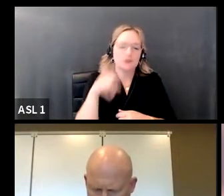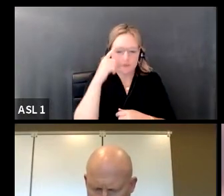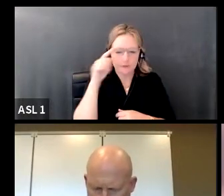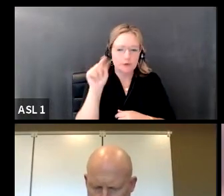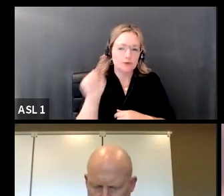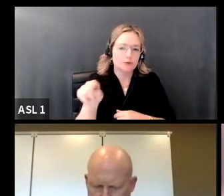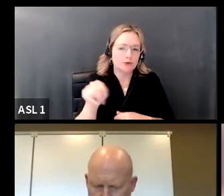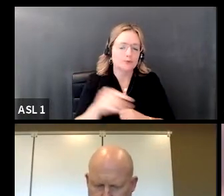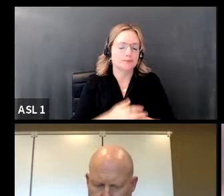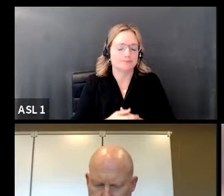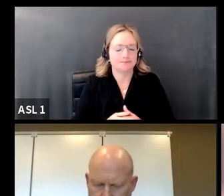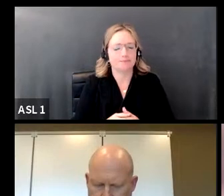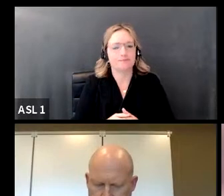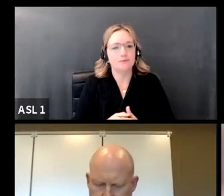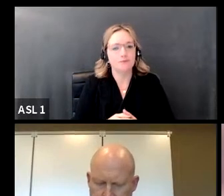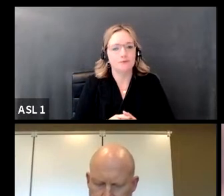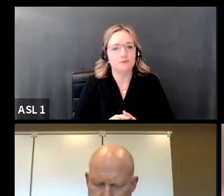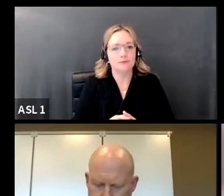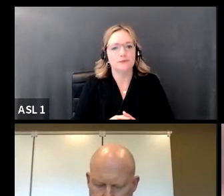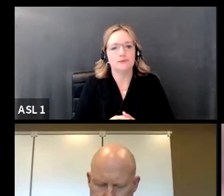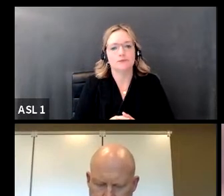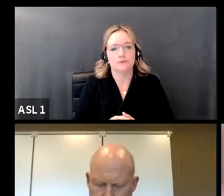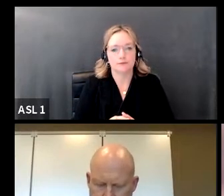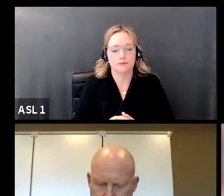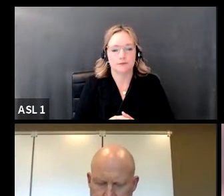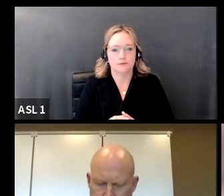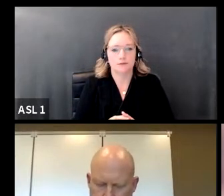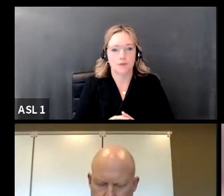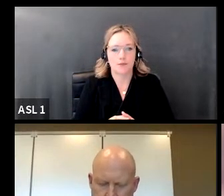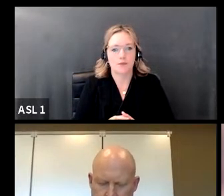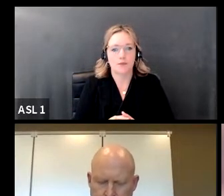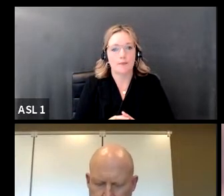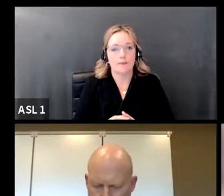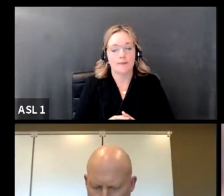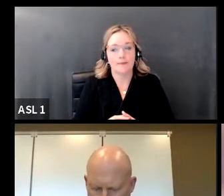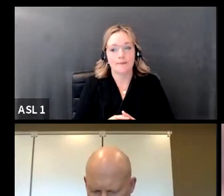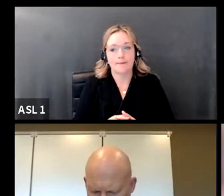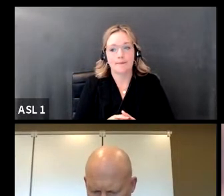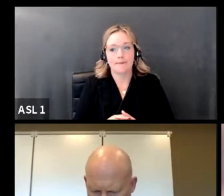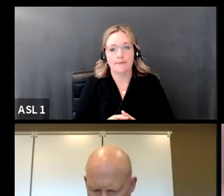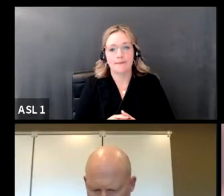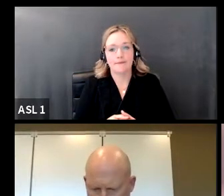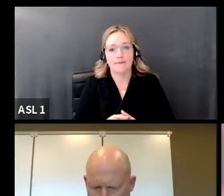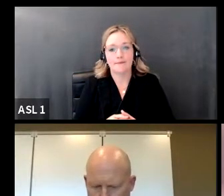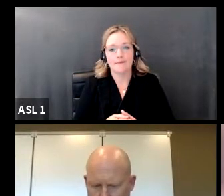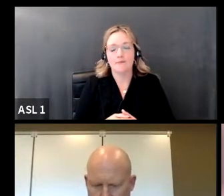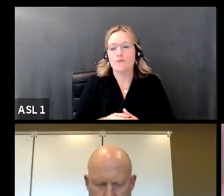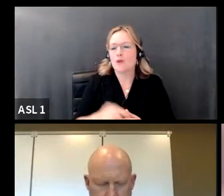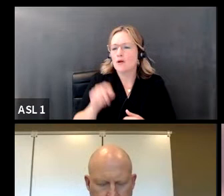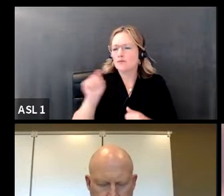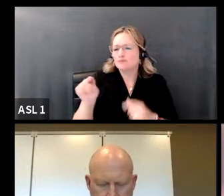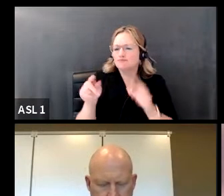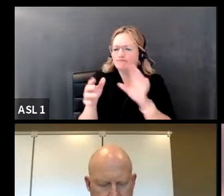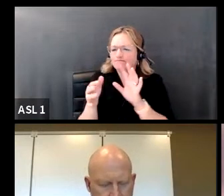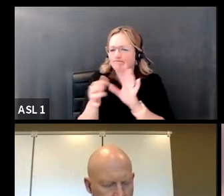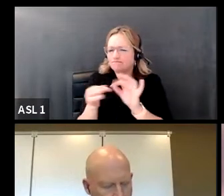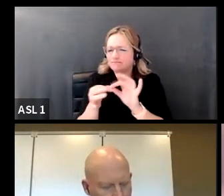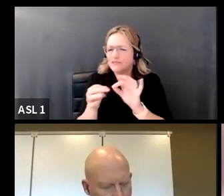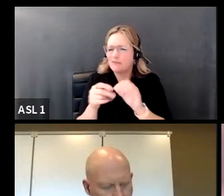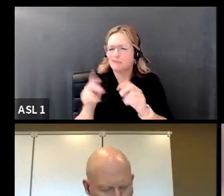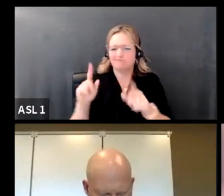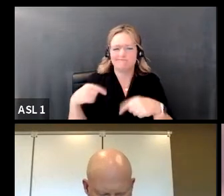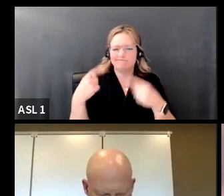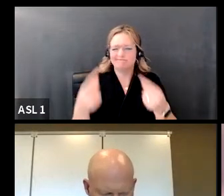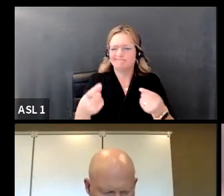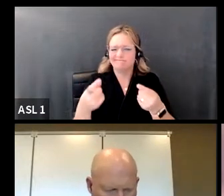earlier with regards to possibly the police or the police board maybe not articulating uh